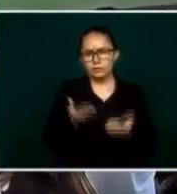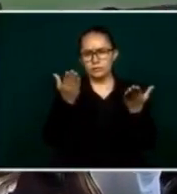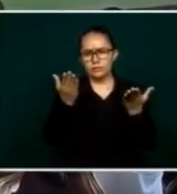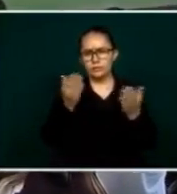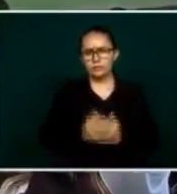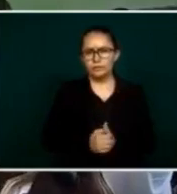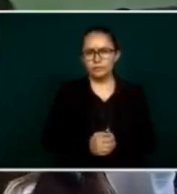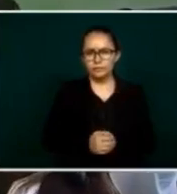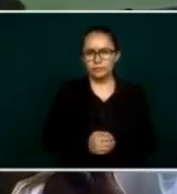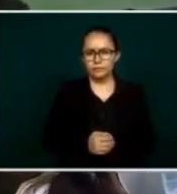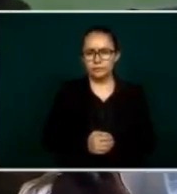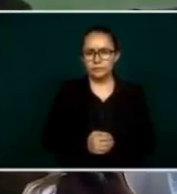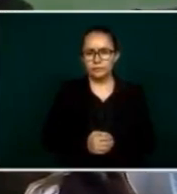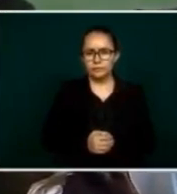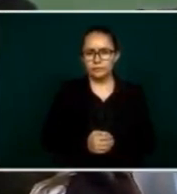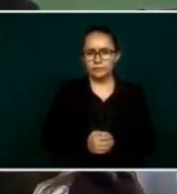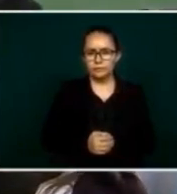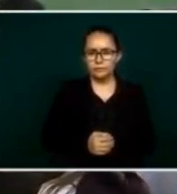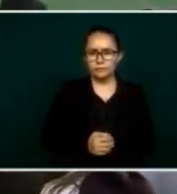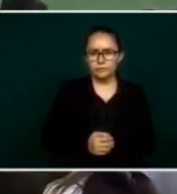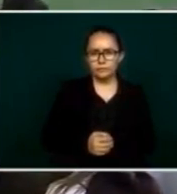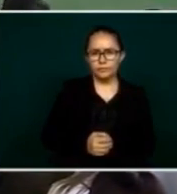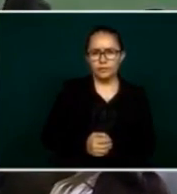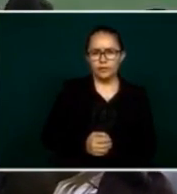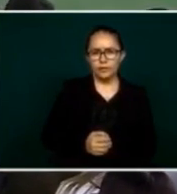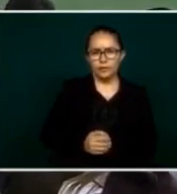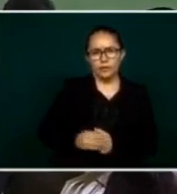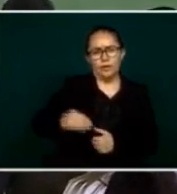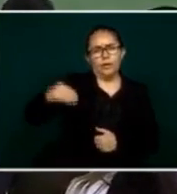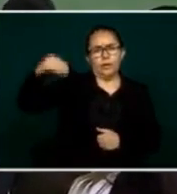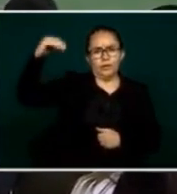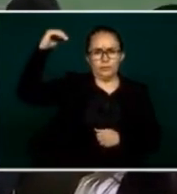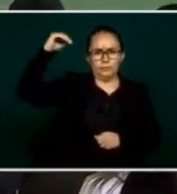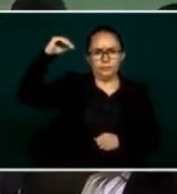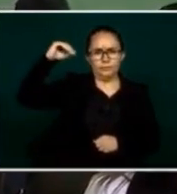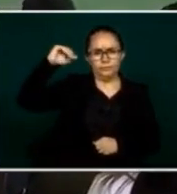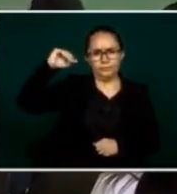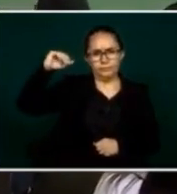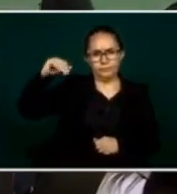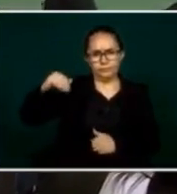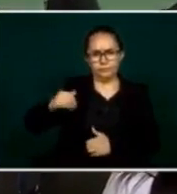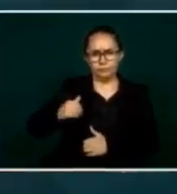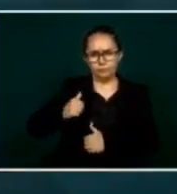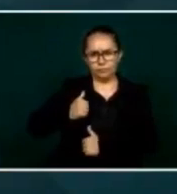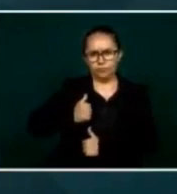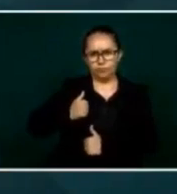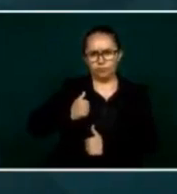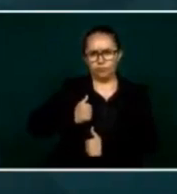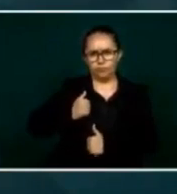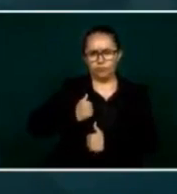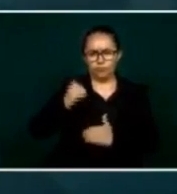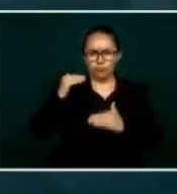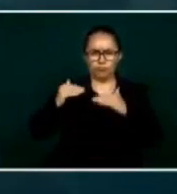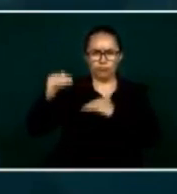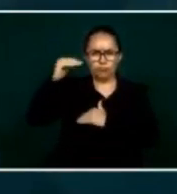We're going to ask General Secretary